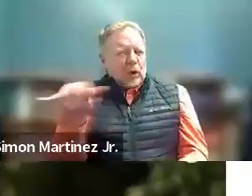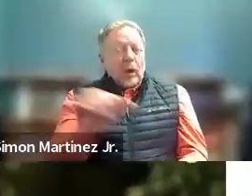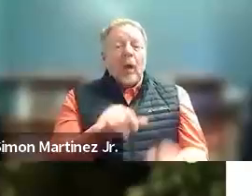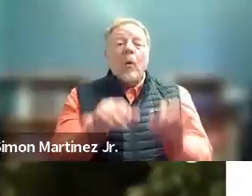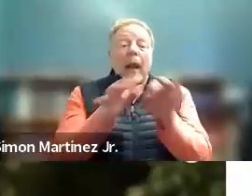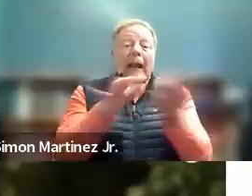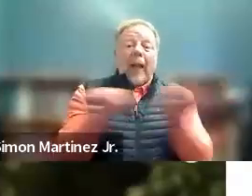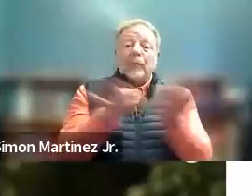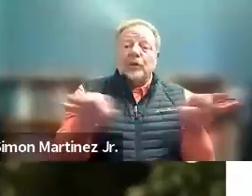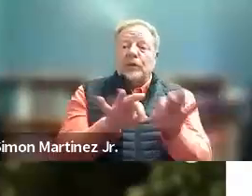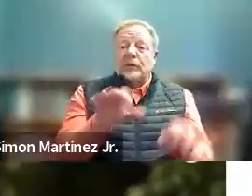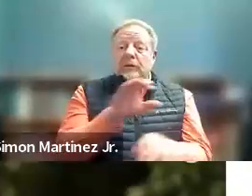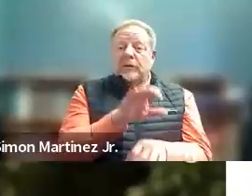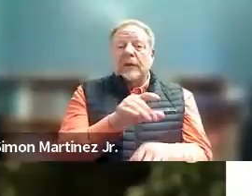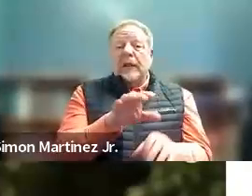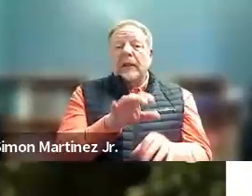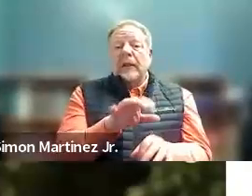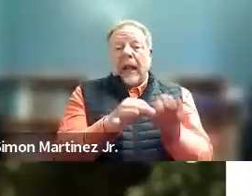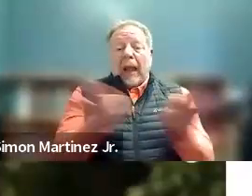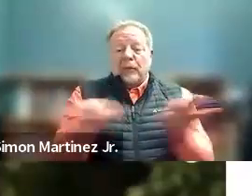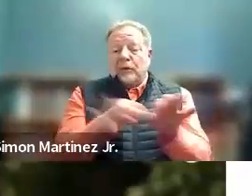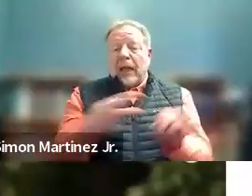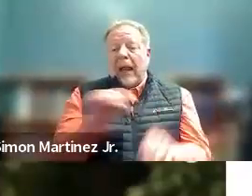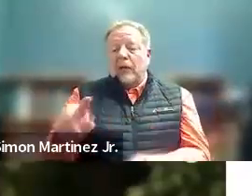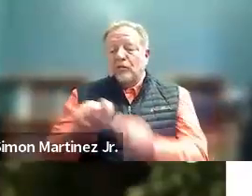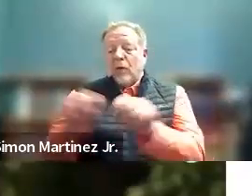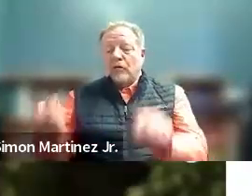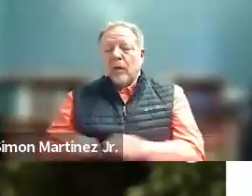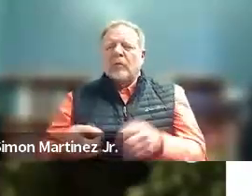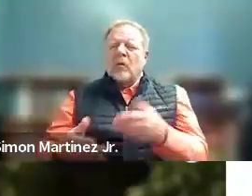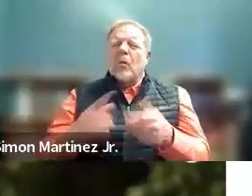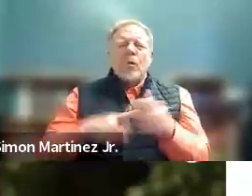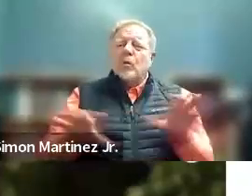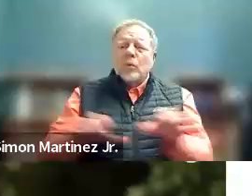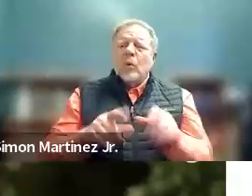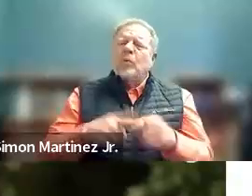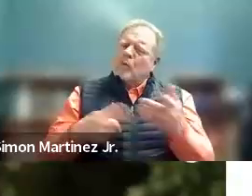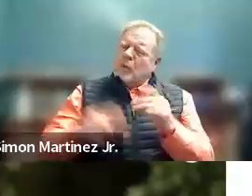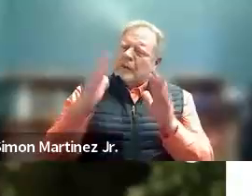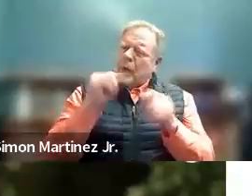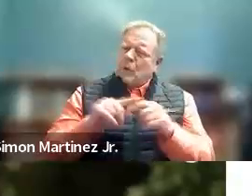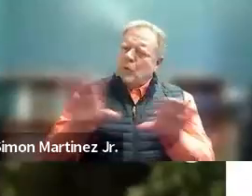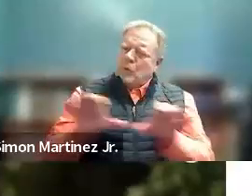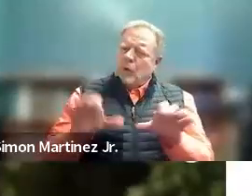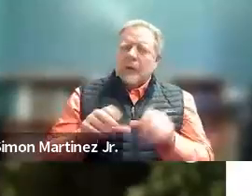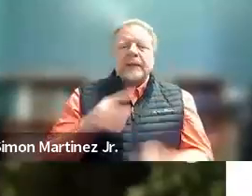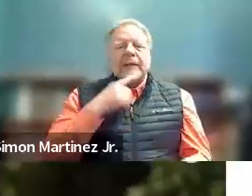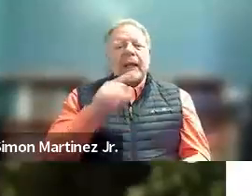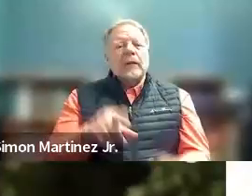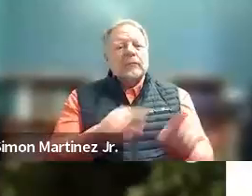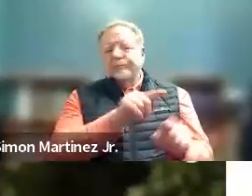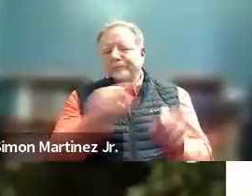and transcripts should do is what you kind of expect them to do, or expect me to say, which